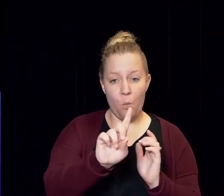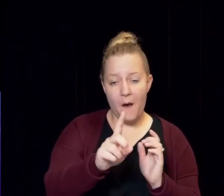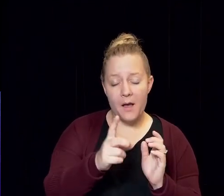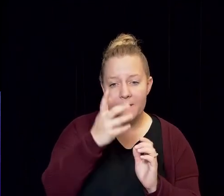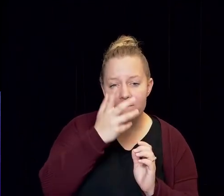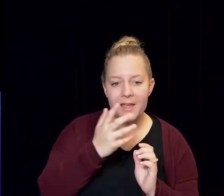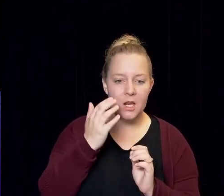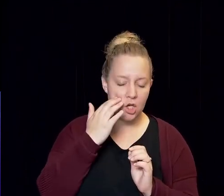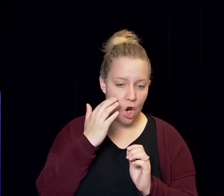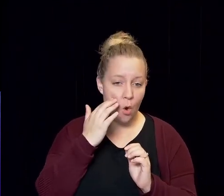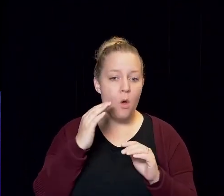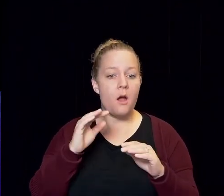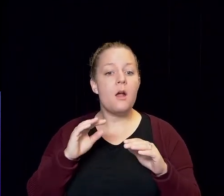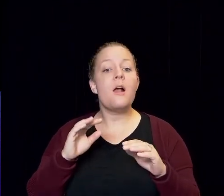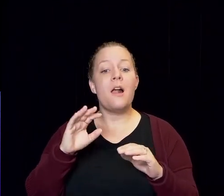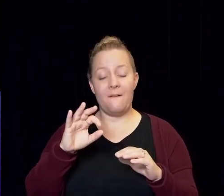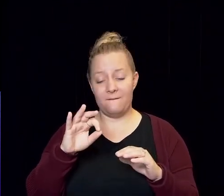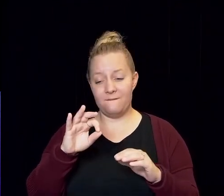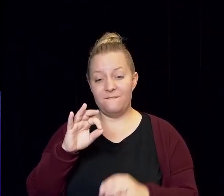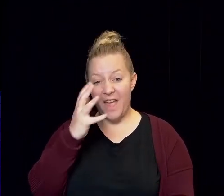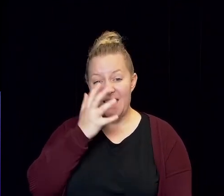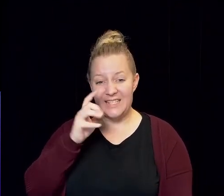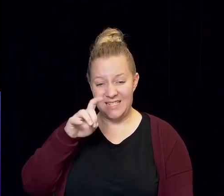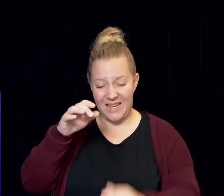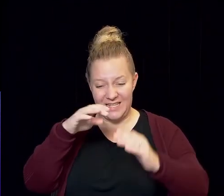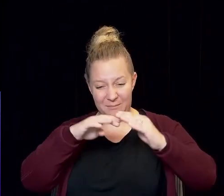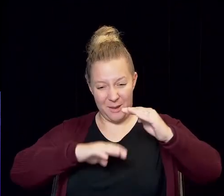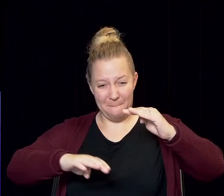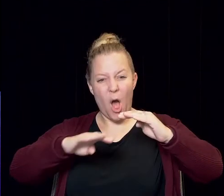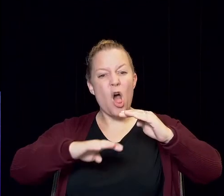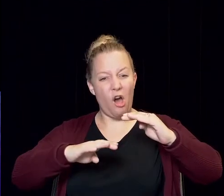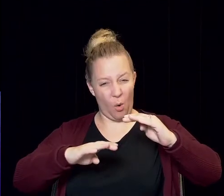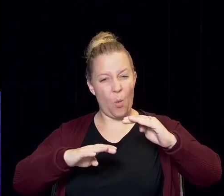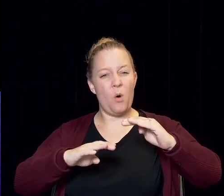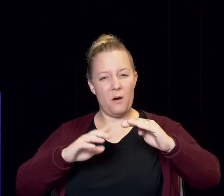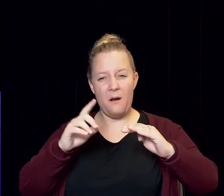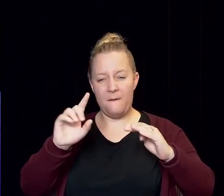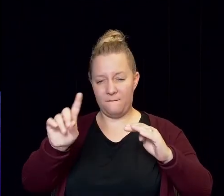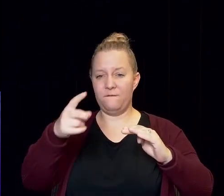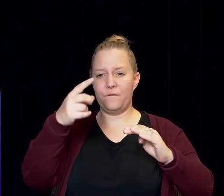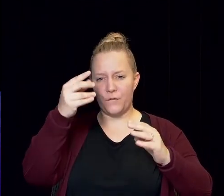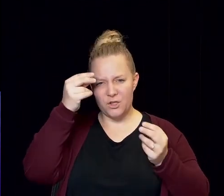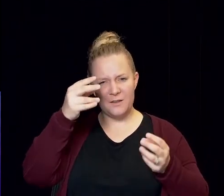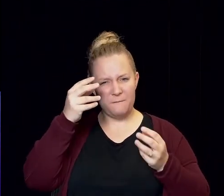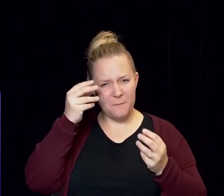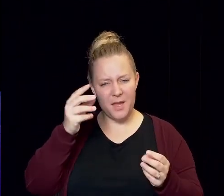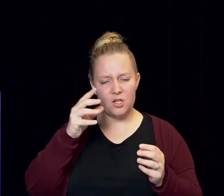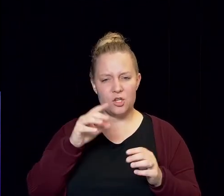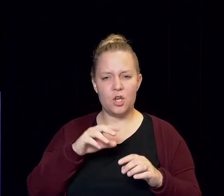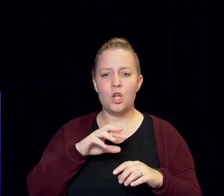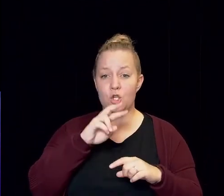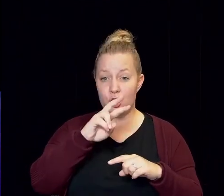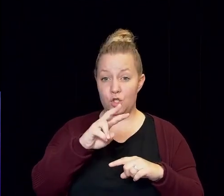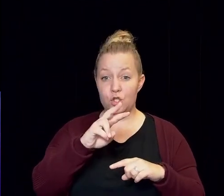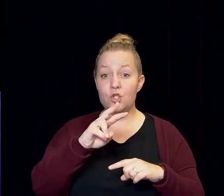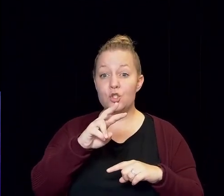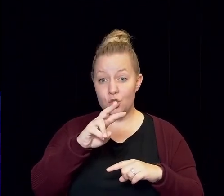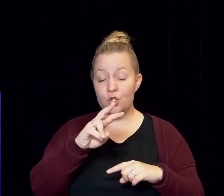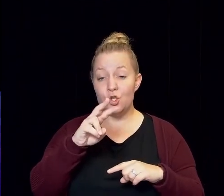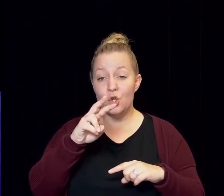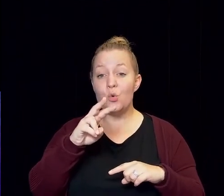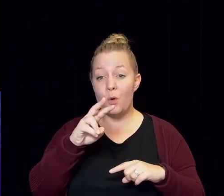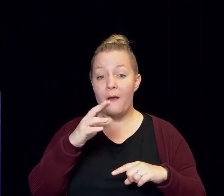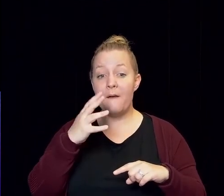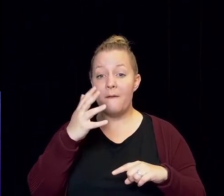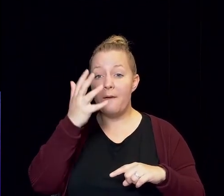know faces needs to go down in the denominator. So using our first information that we had, 2 faces in 8 minutes, I know that I have 2